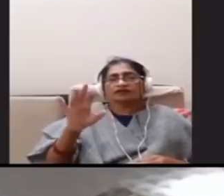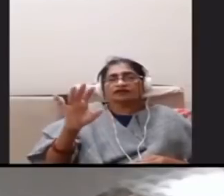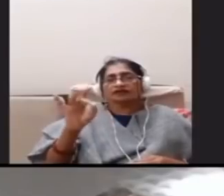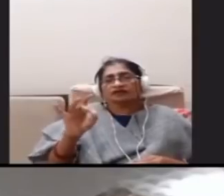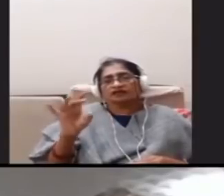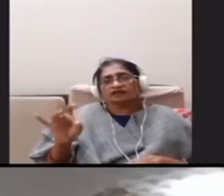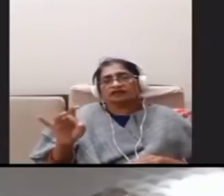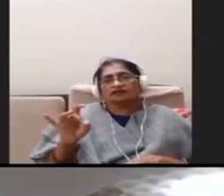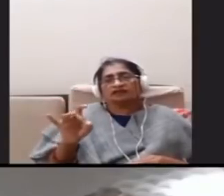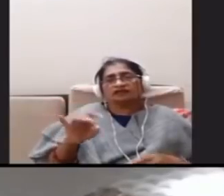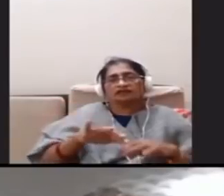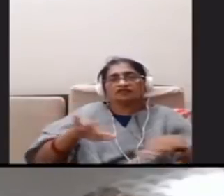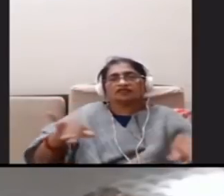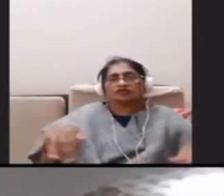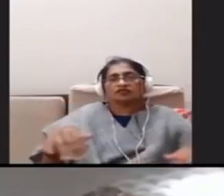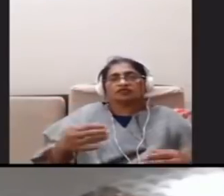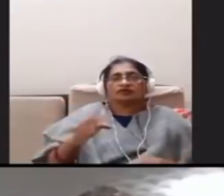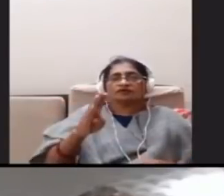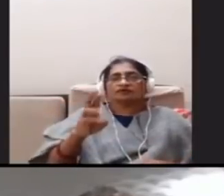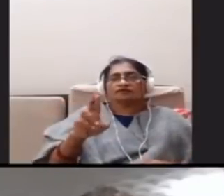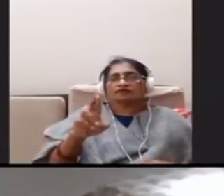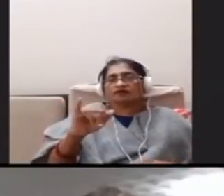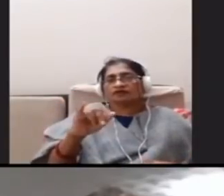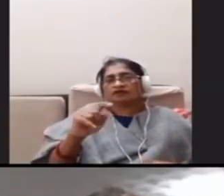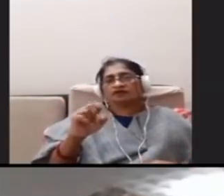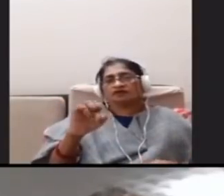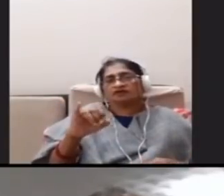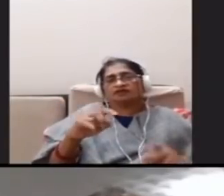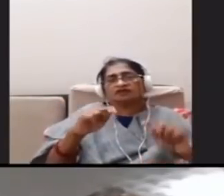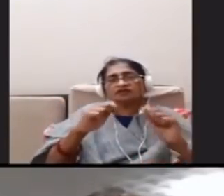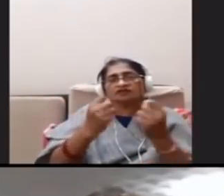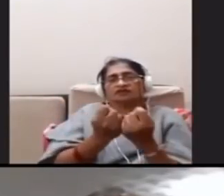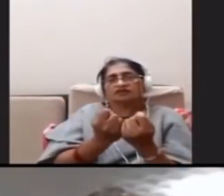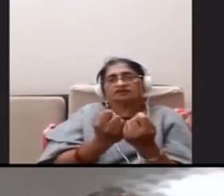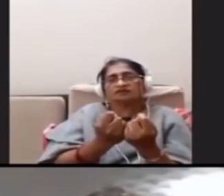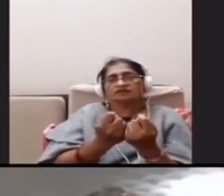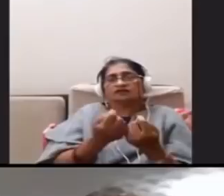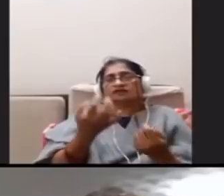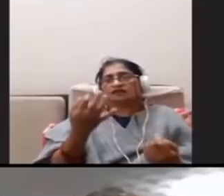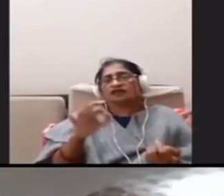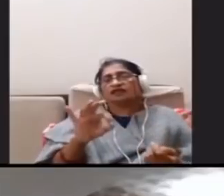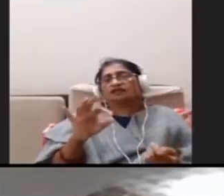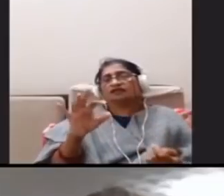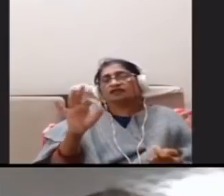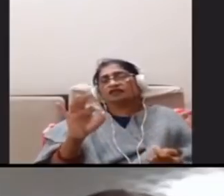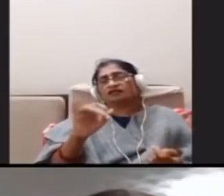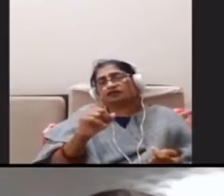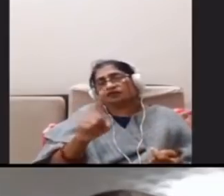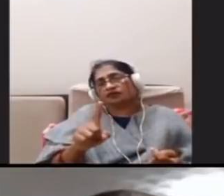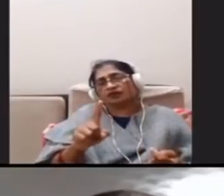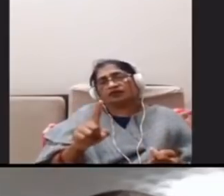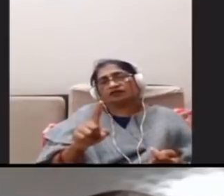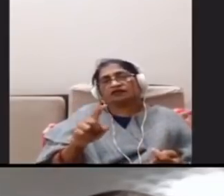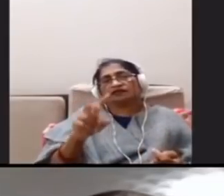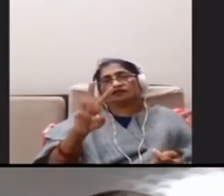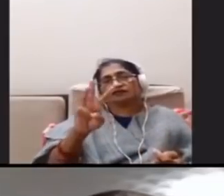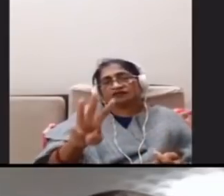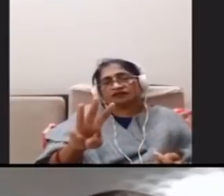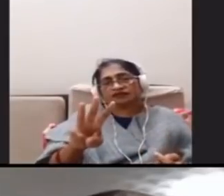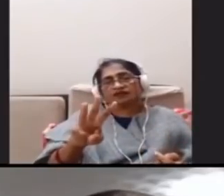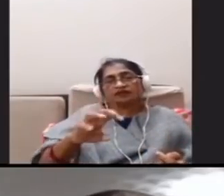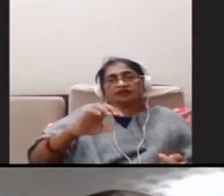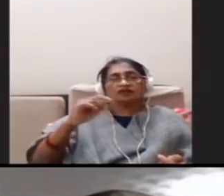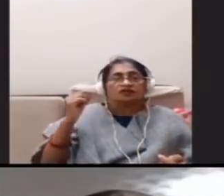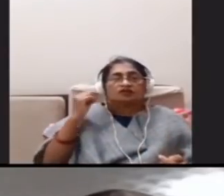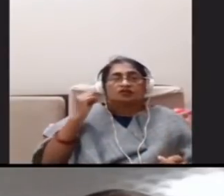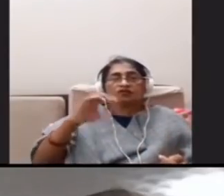swim team for the Seoul Paralympics. In 1991, he is the winner of 3 gold medals in the 50 meter backstroke, 50 meter and